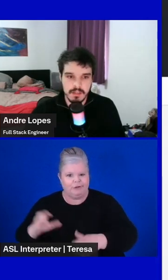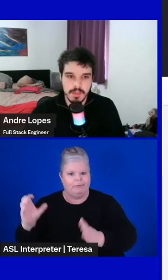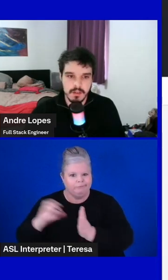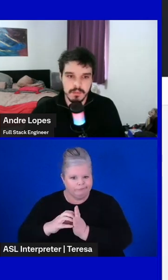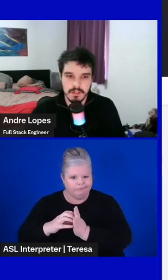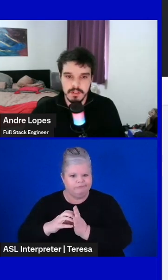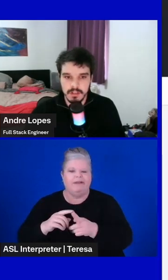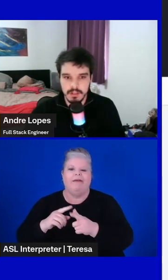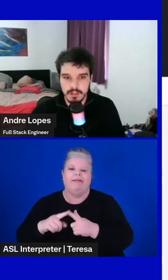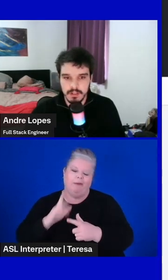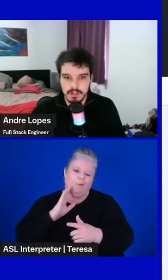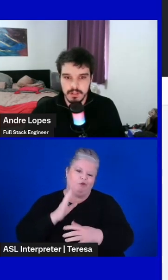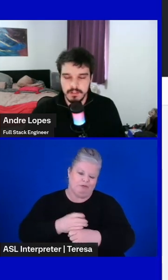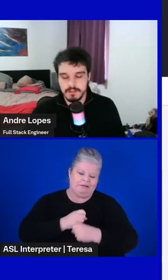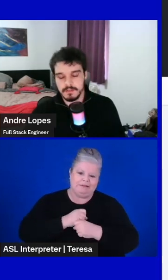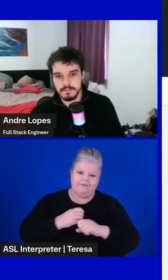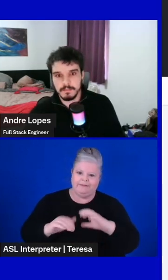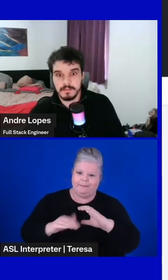should get an email